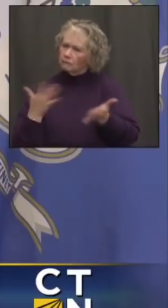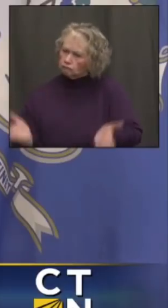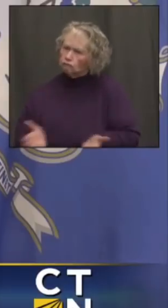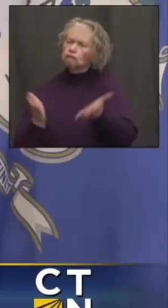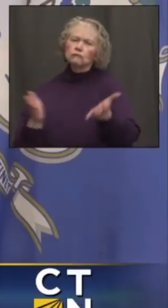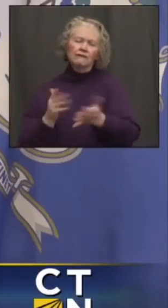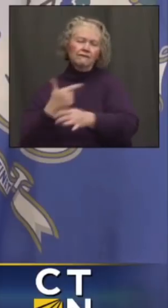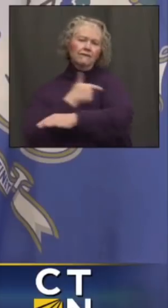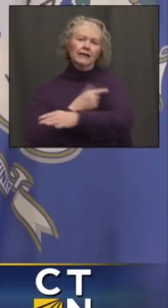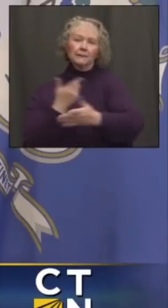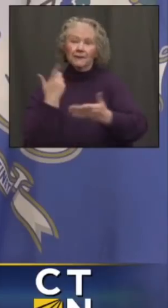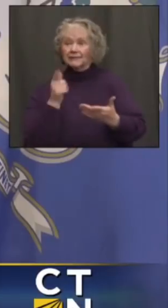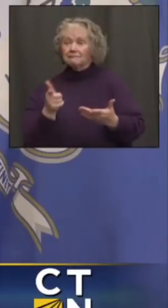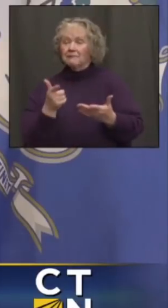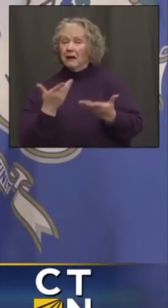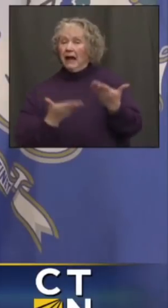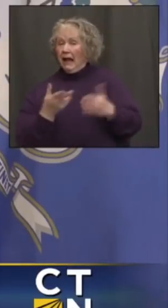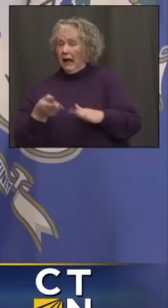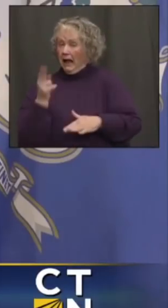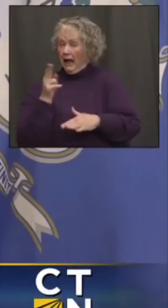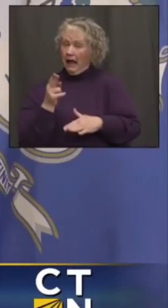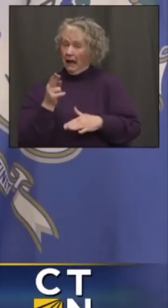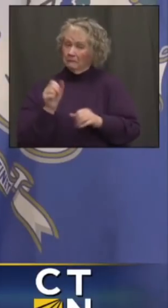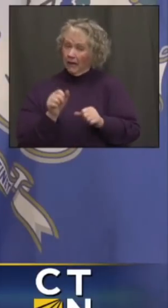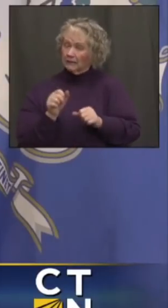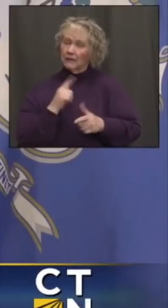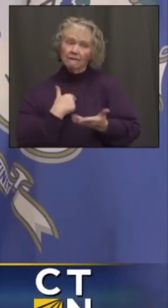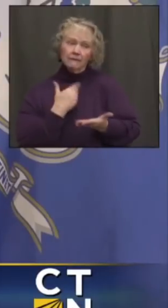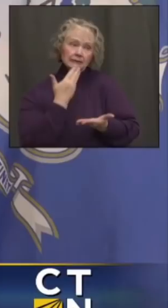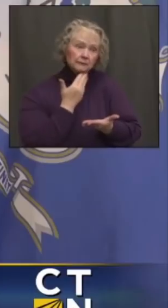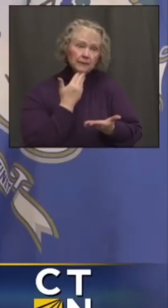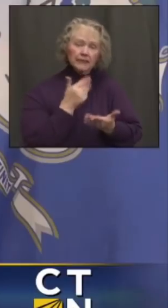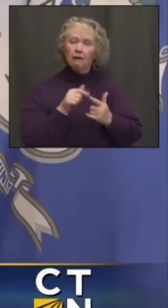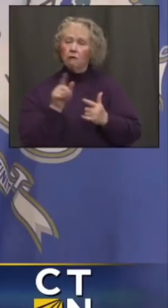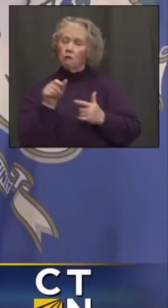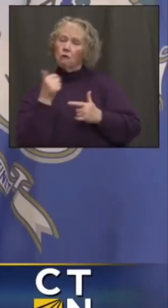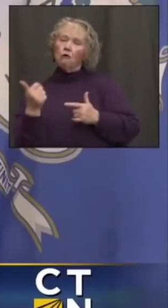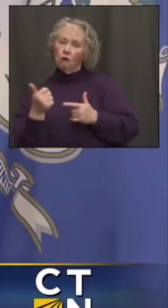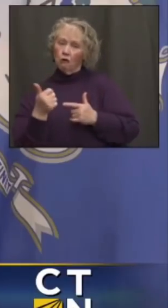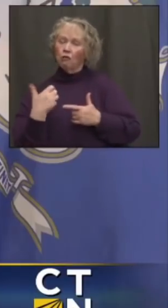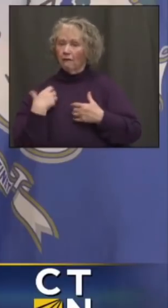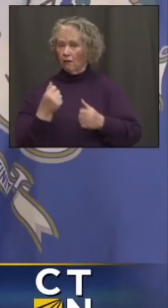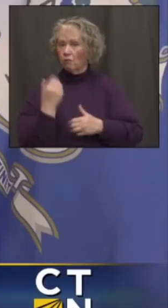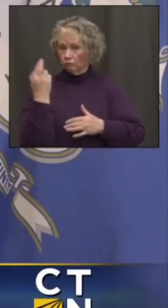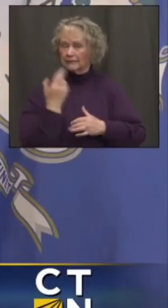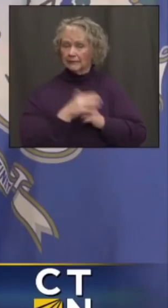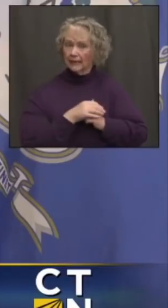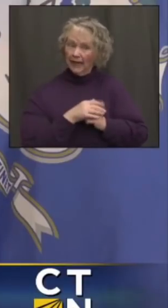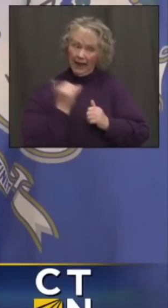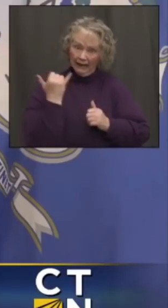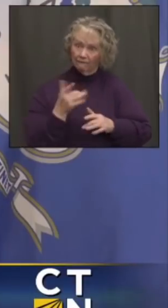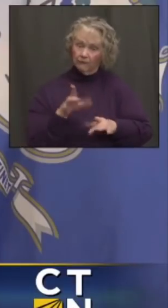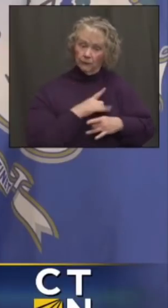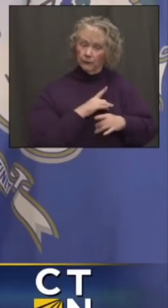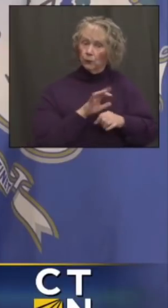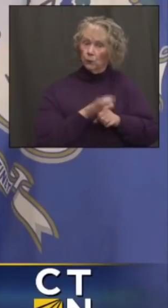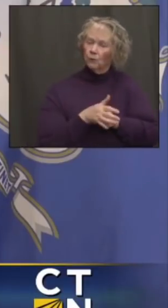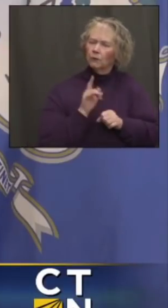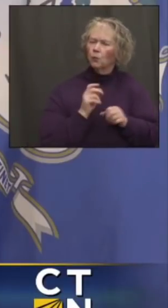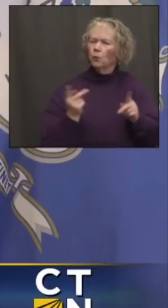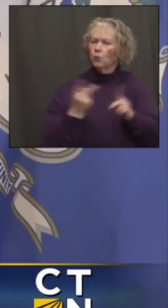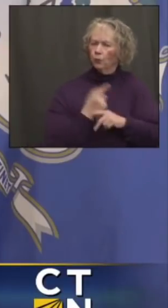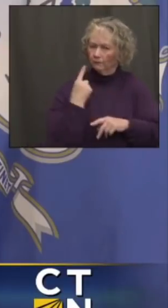go out to the churches, we go out to the those underserved communities, make it a big priority. Even if they don't have a doctor, to